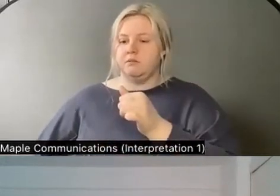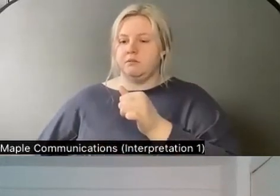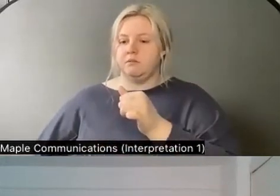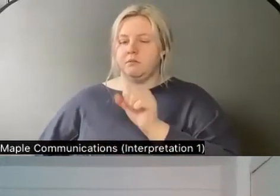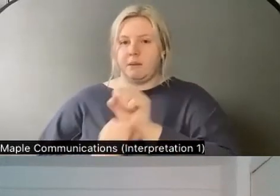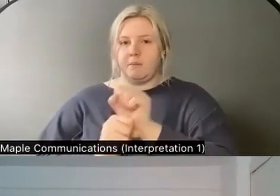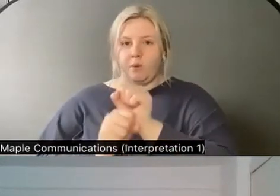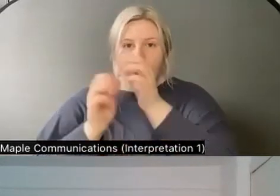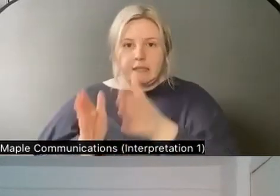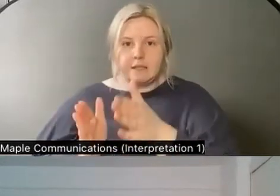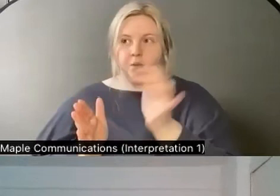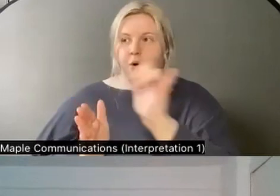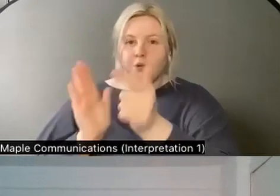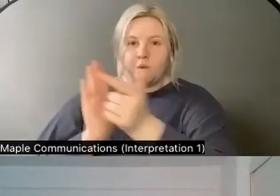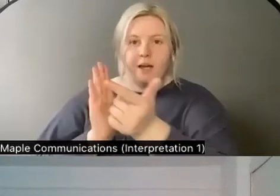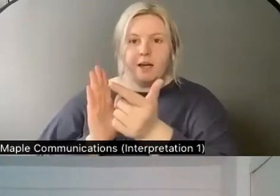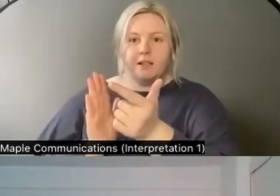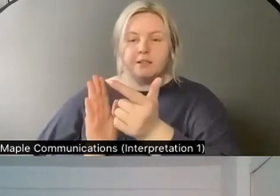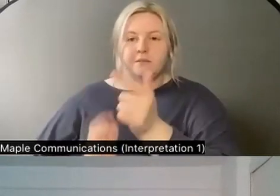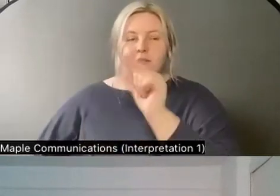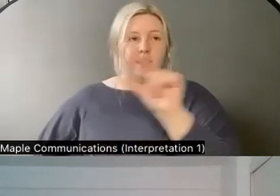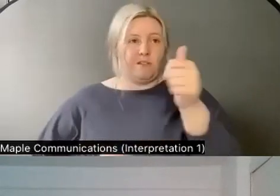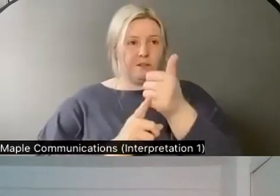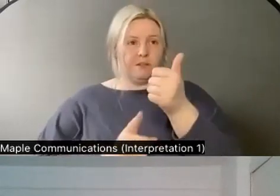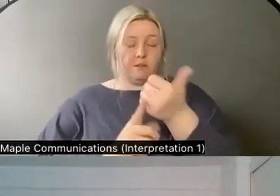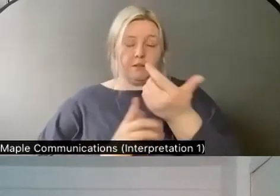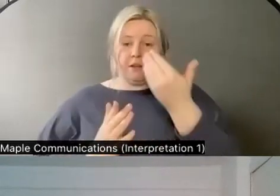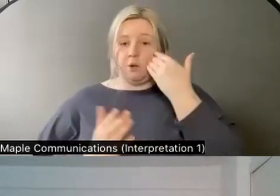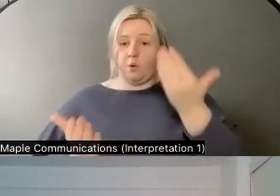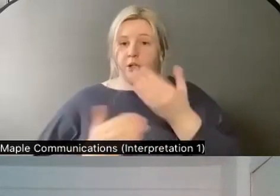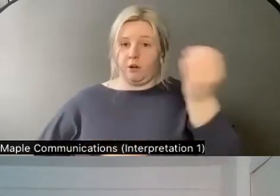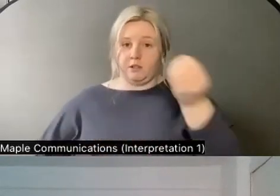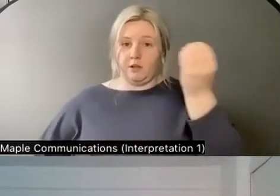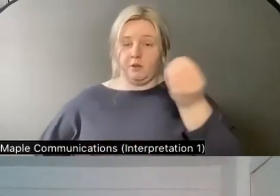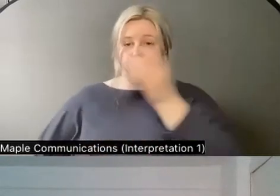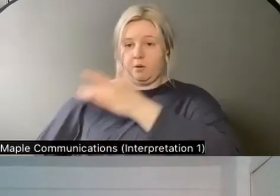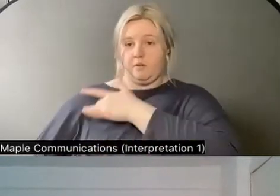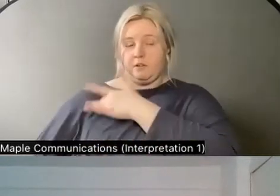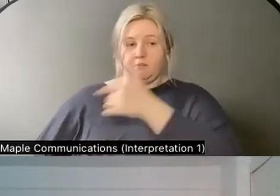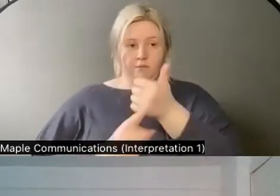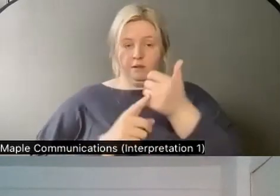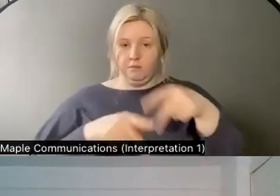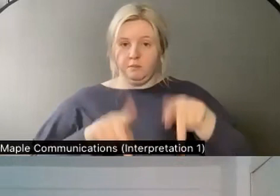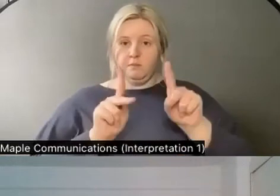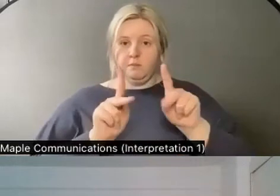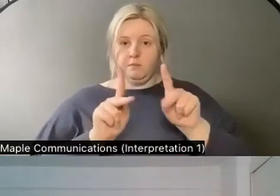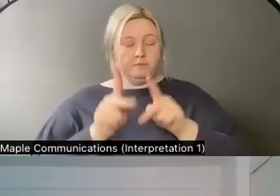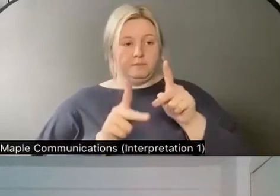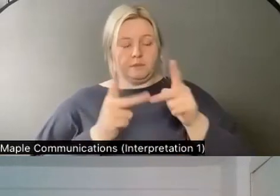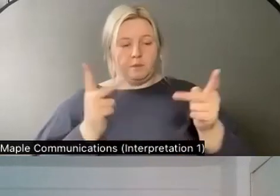facilities, governments, at least in Ontario, still permitted facilities to rely on